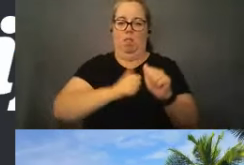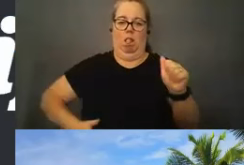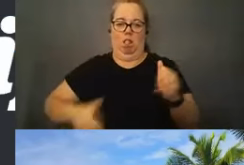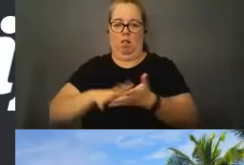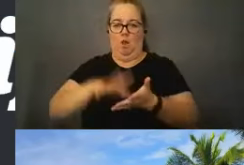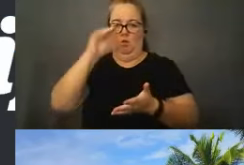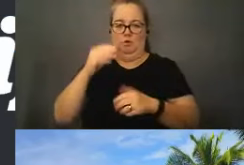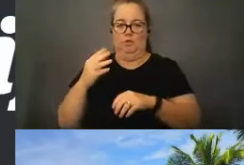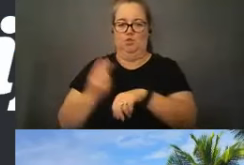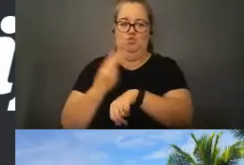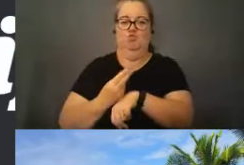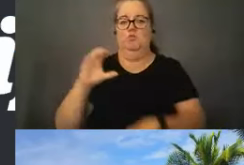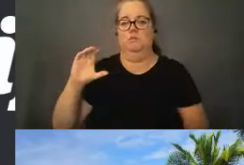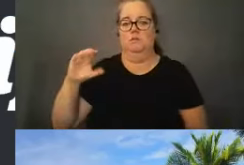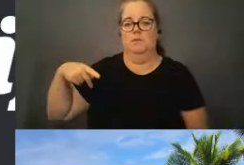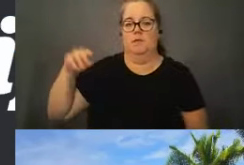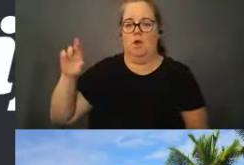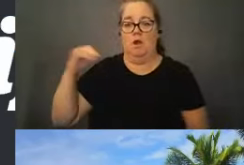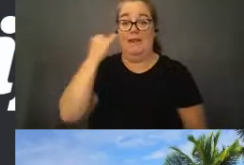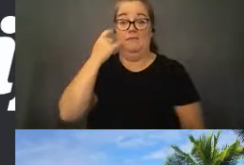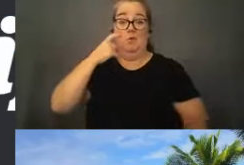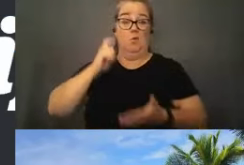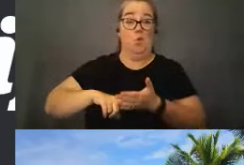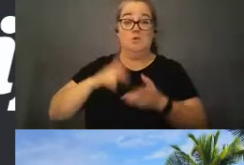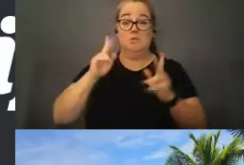CPR if you saw somebody collapse.